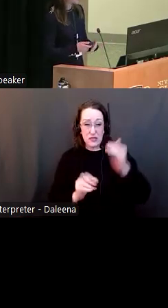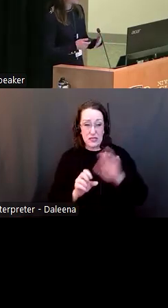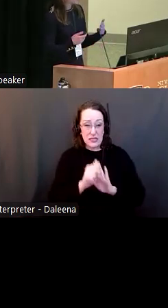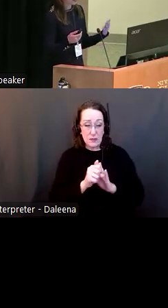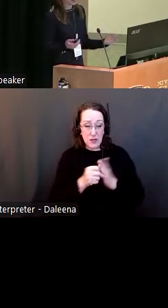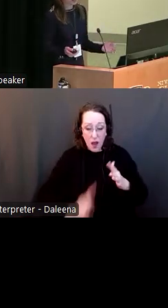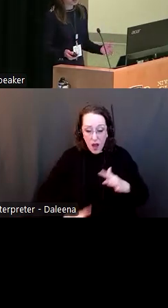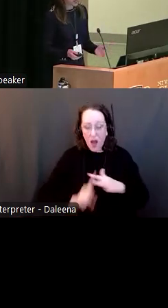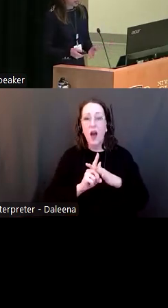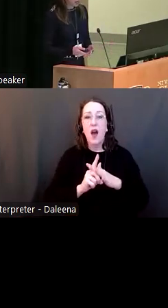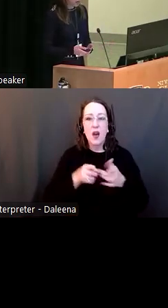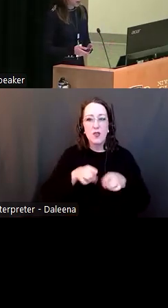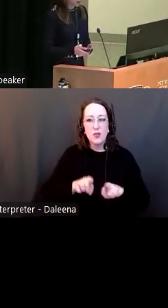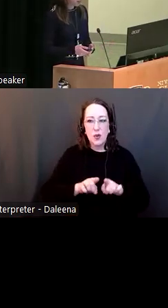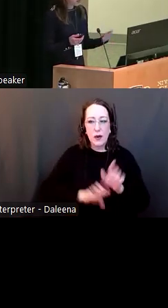these developmentally